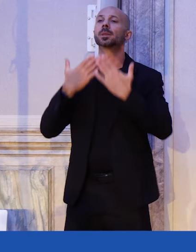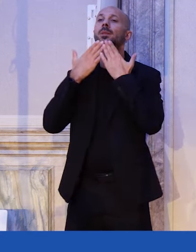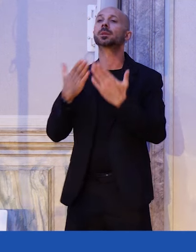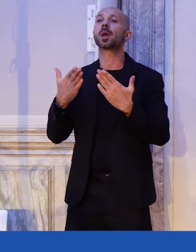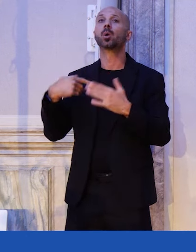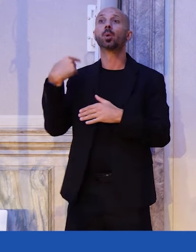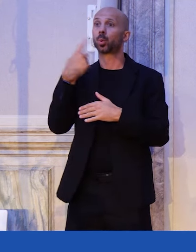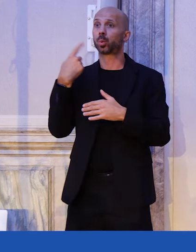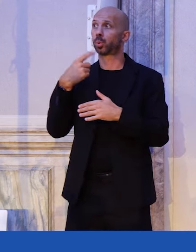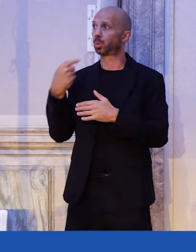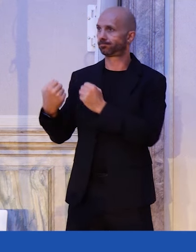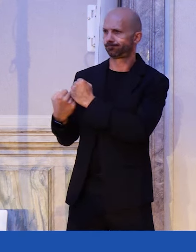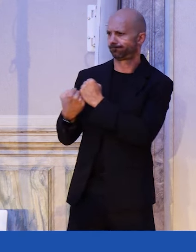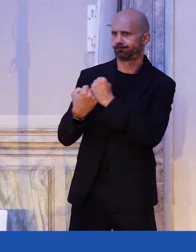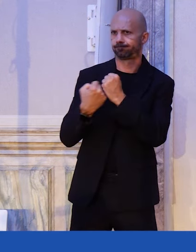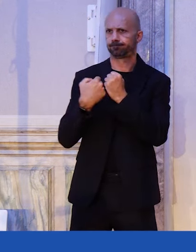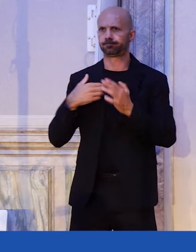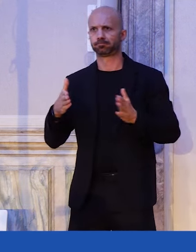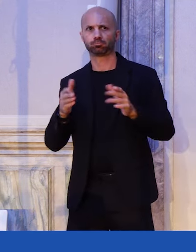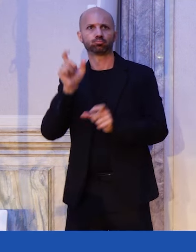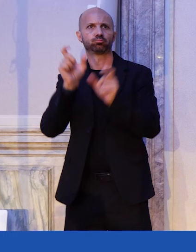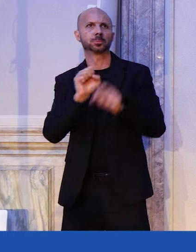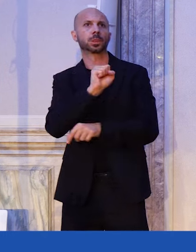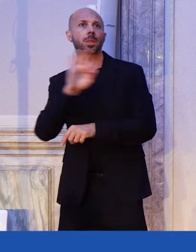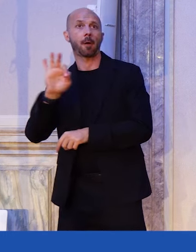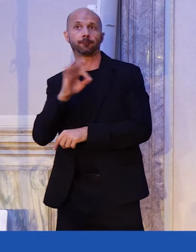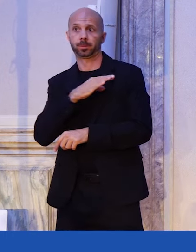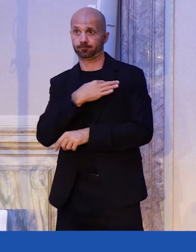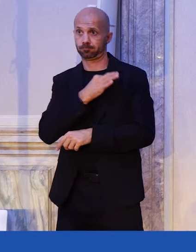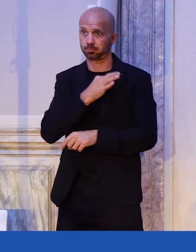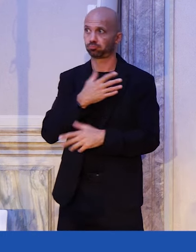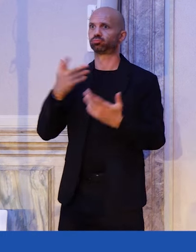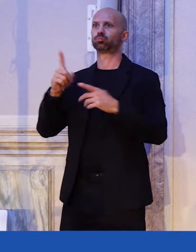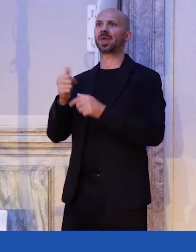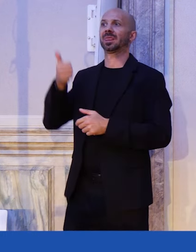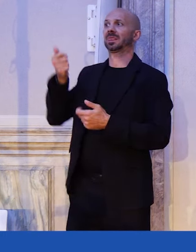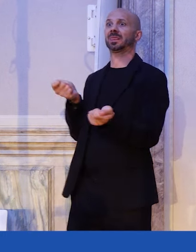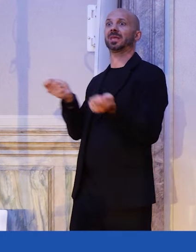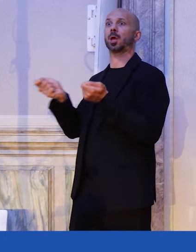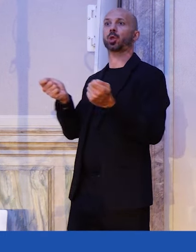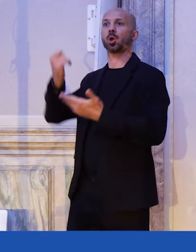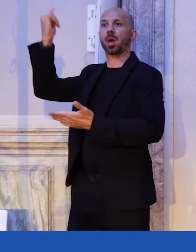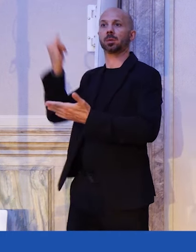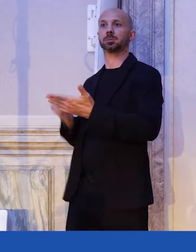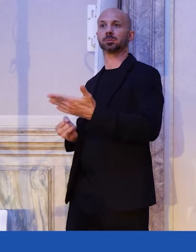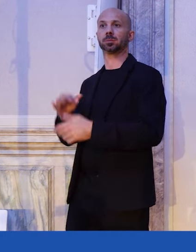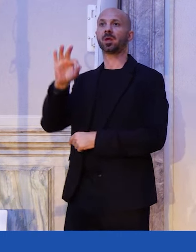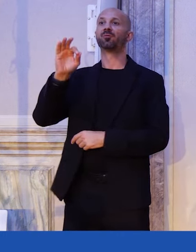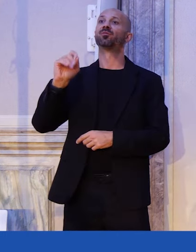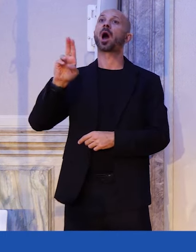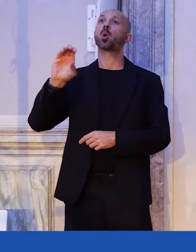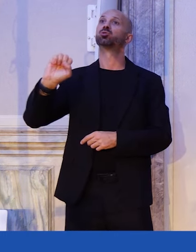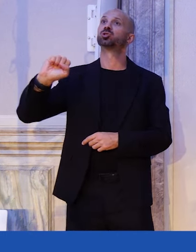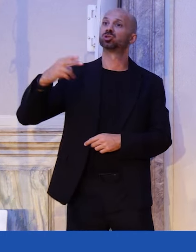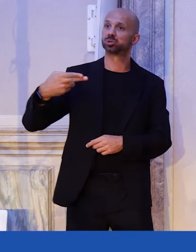staff the artistic manager Christian fou and the whole team back in Frankfurt who keep everything running smoothly